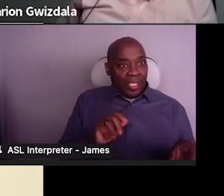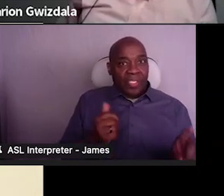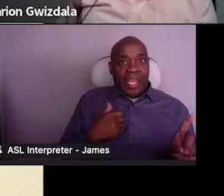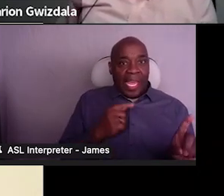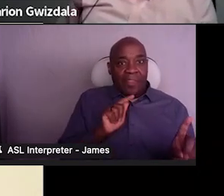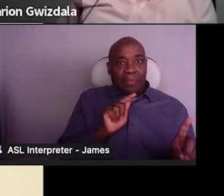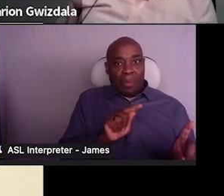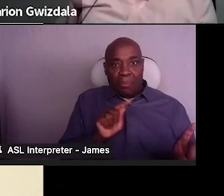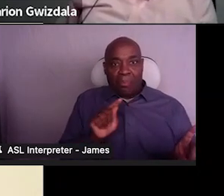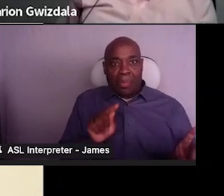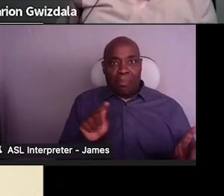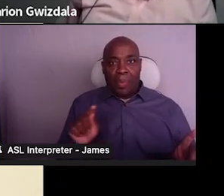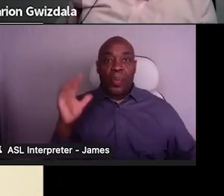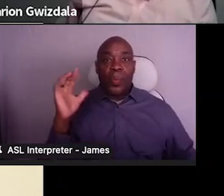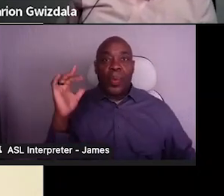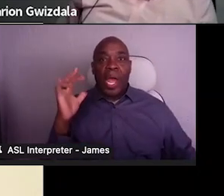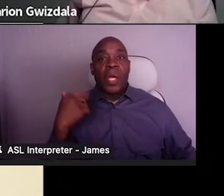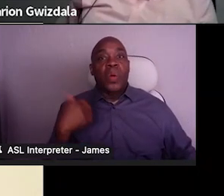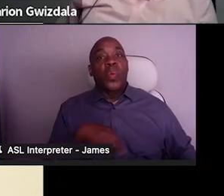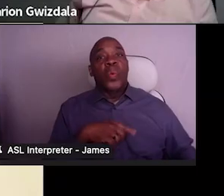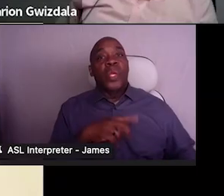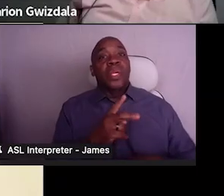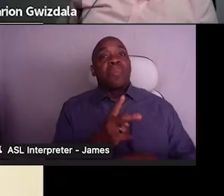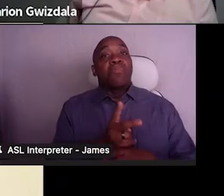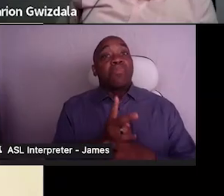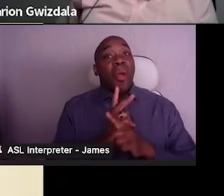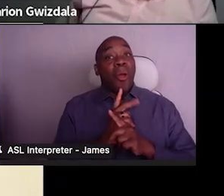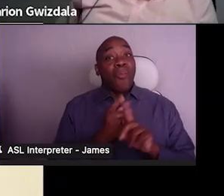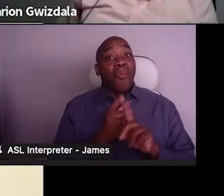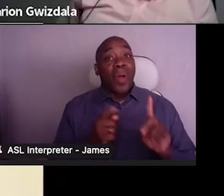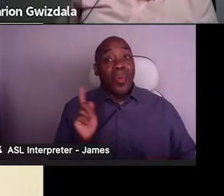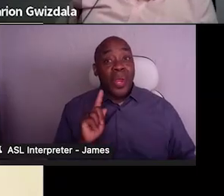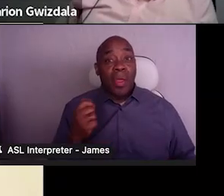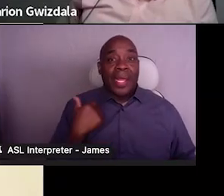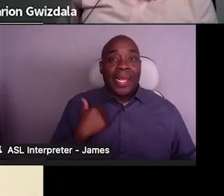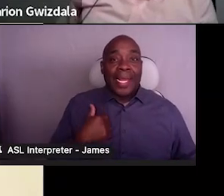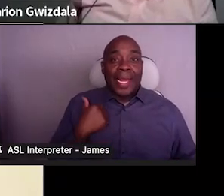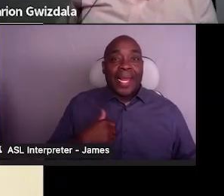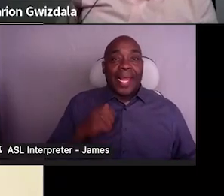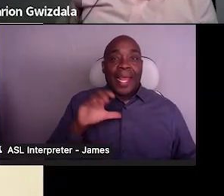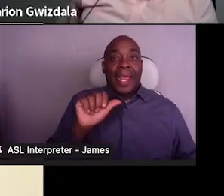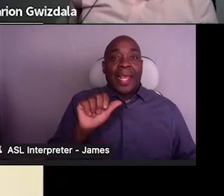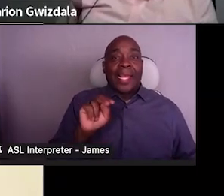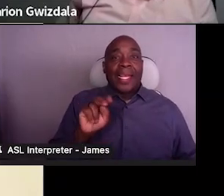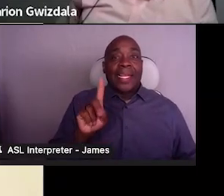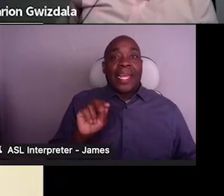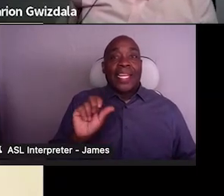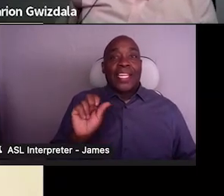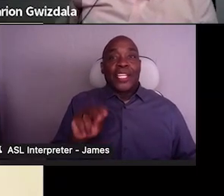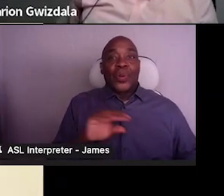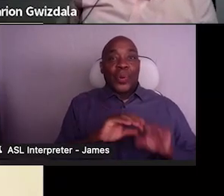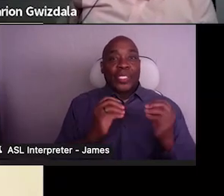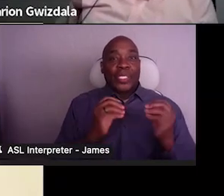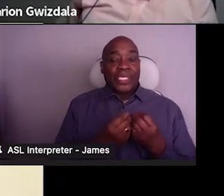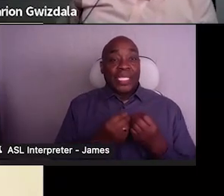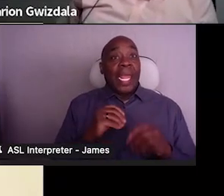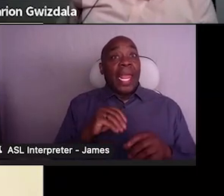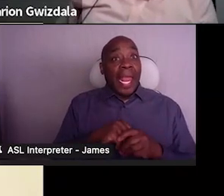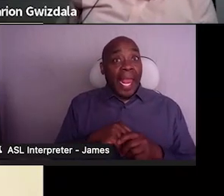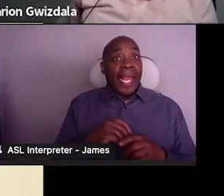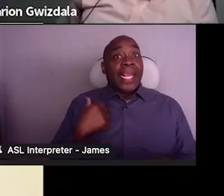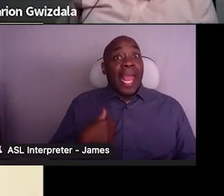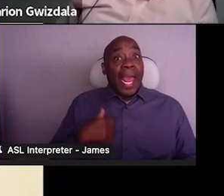vest on. And the reason for that is because we borrowed that from a Canadian organization. And in